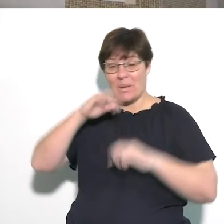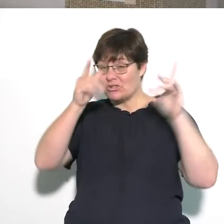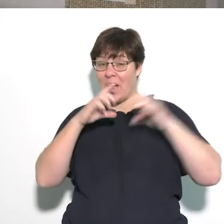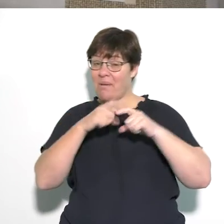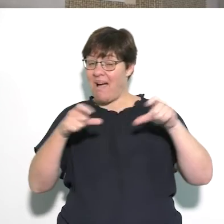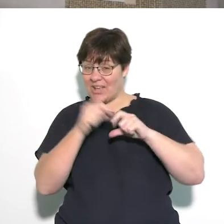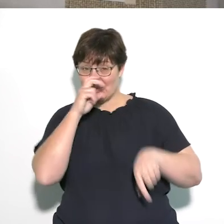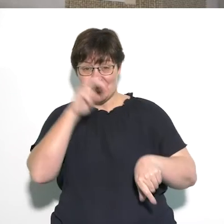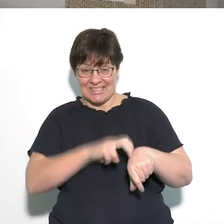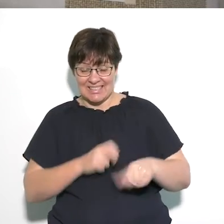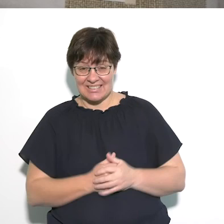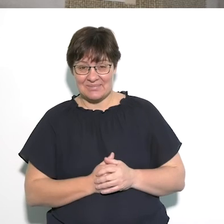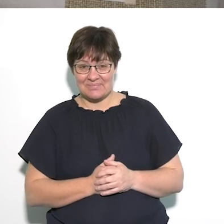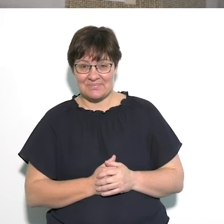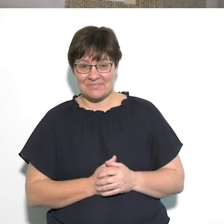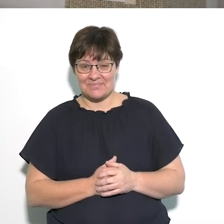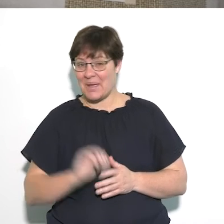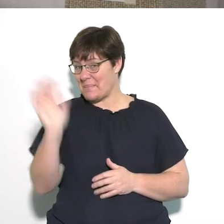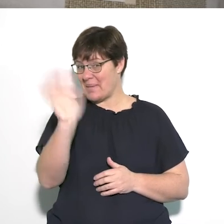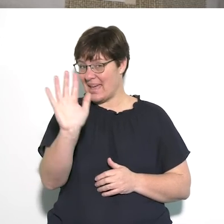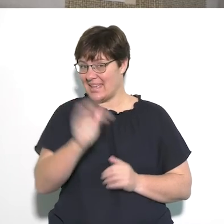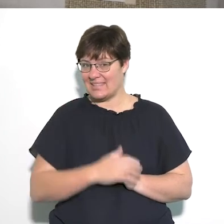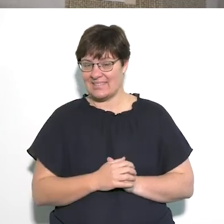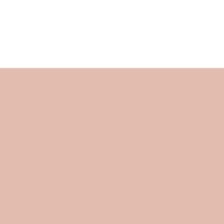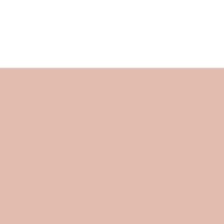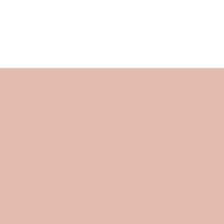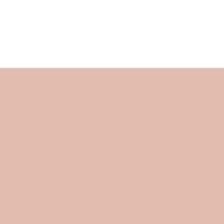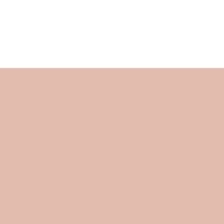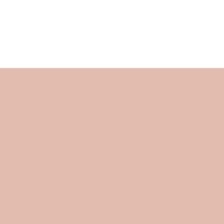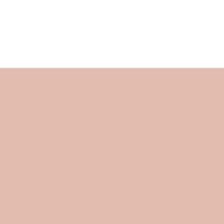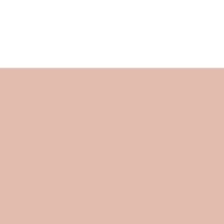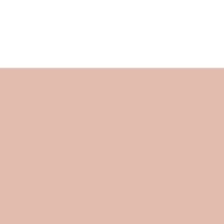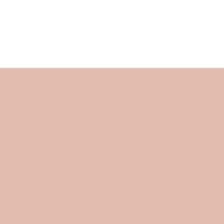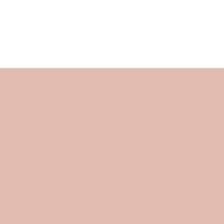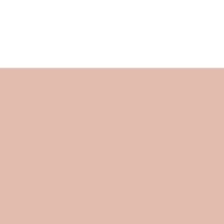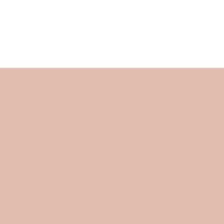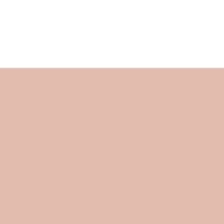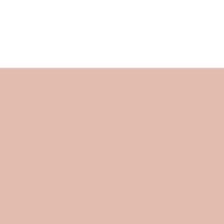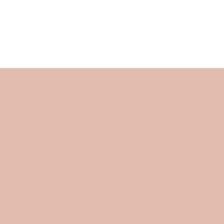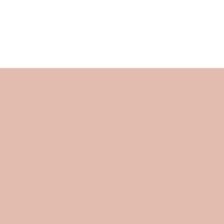all the shape cards that you need to make. Bye.